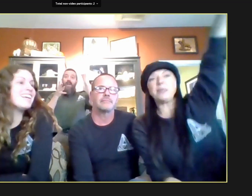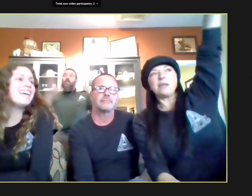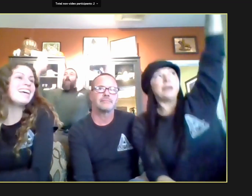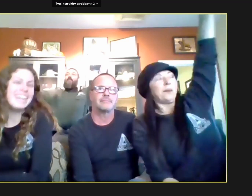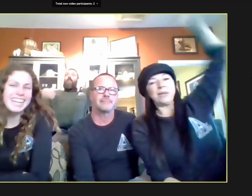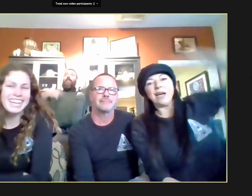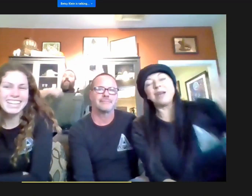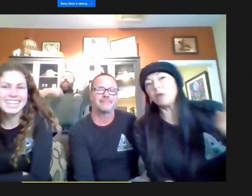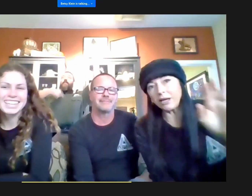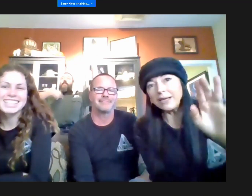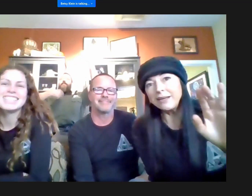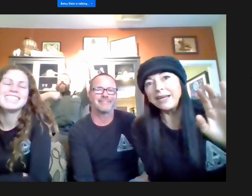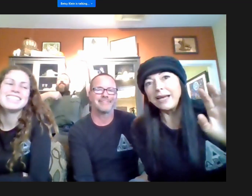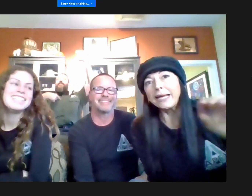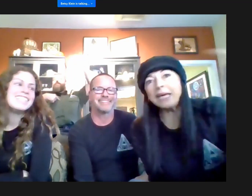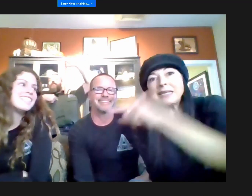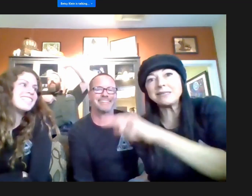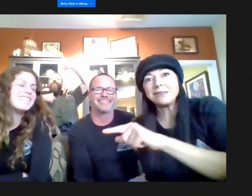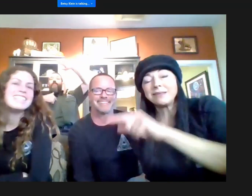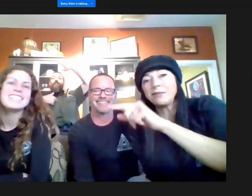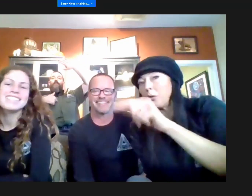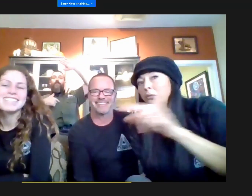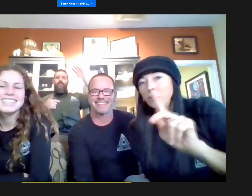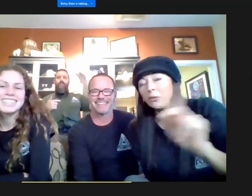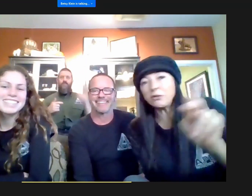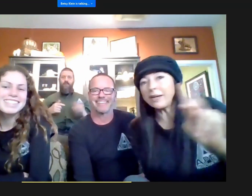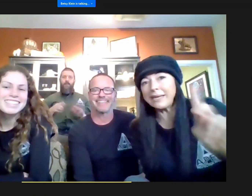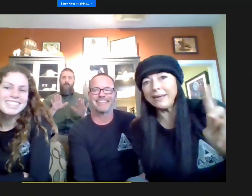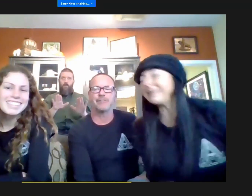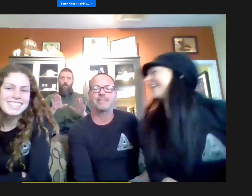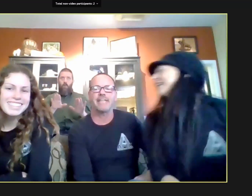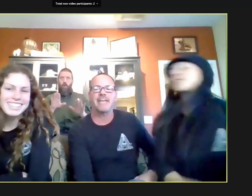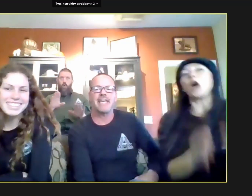blah blah? And there's like parents going, me, and I'm like,